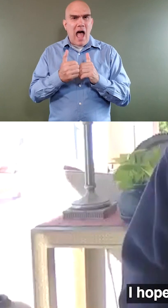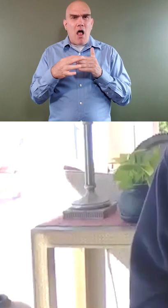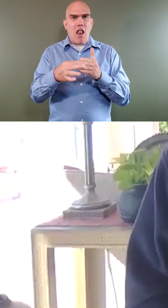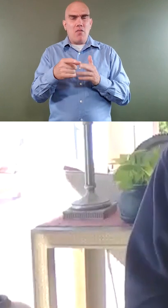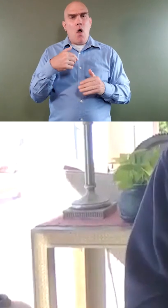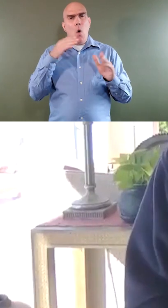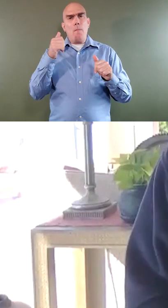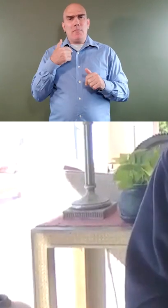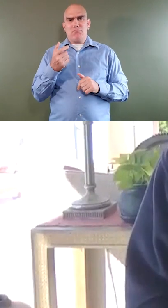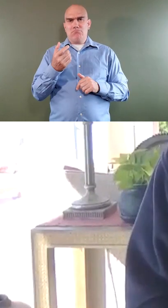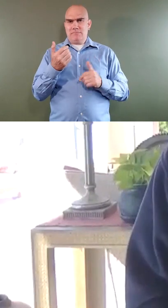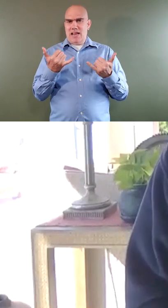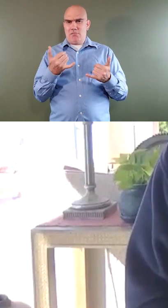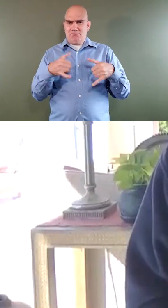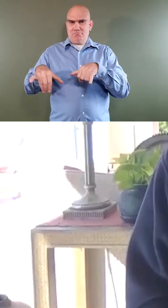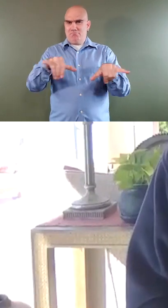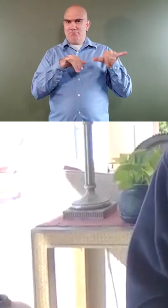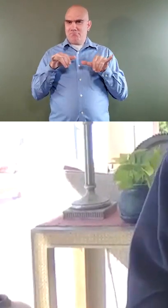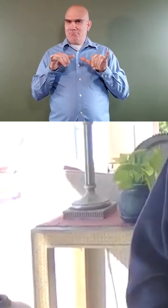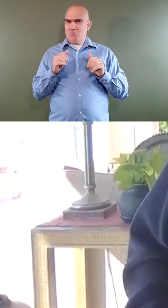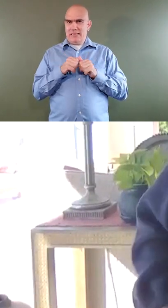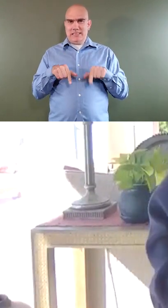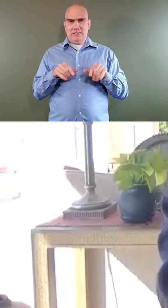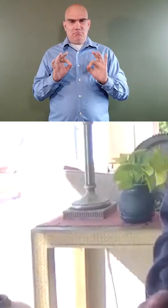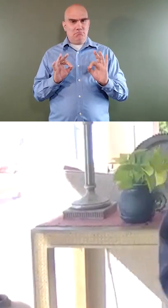wavelength with respect to this.